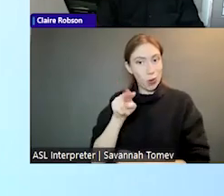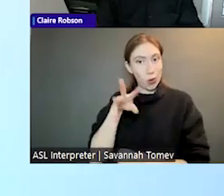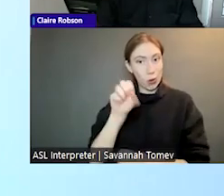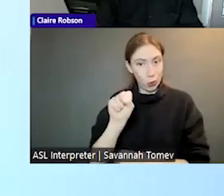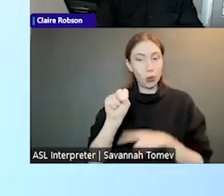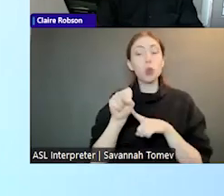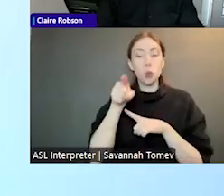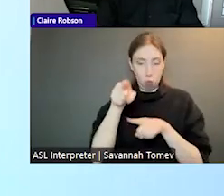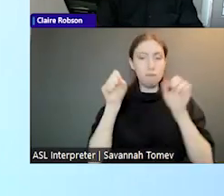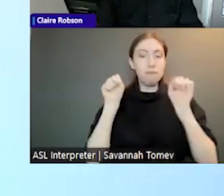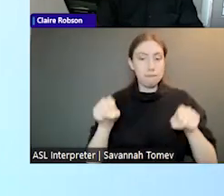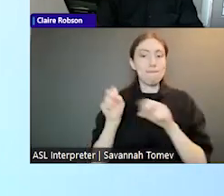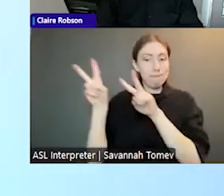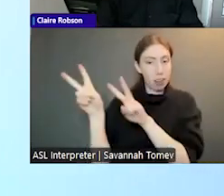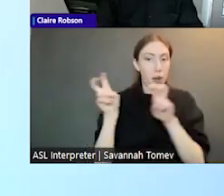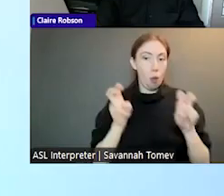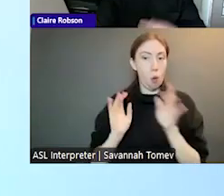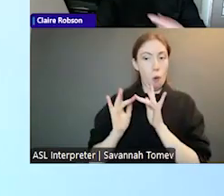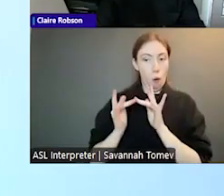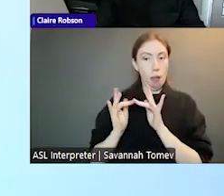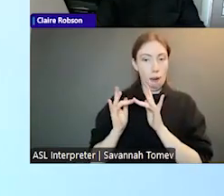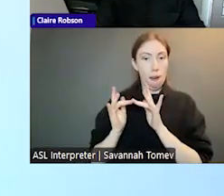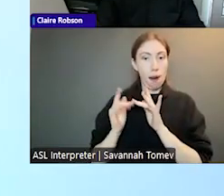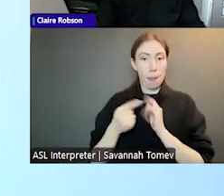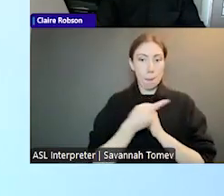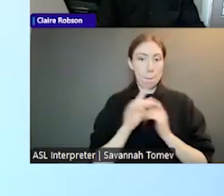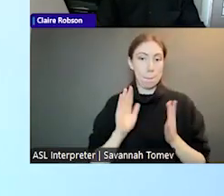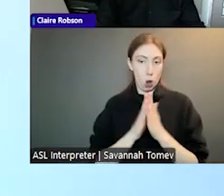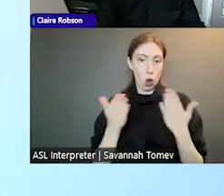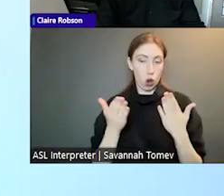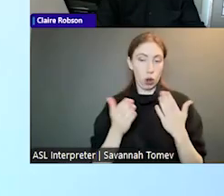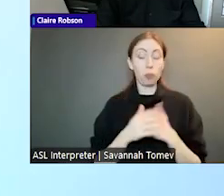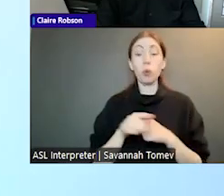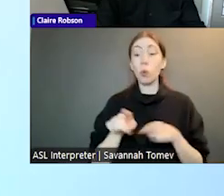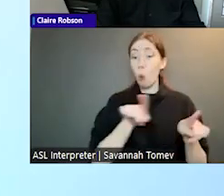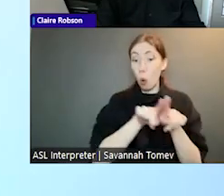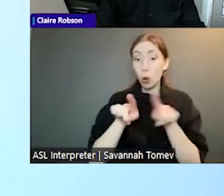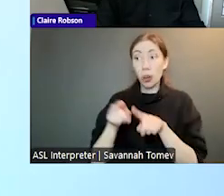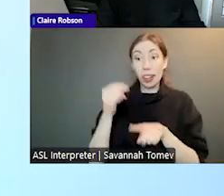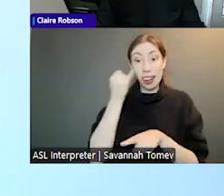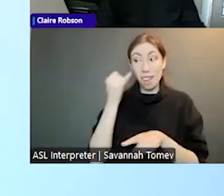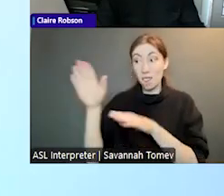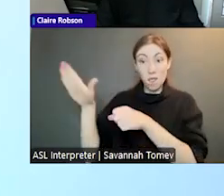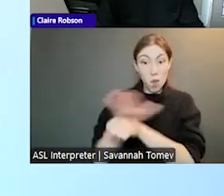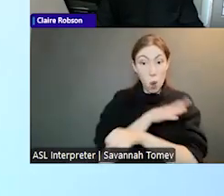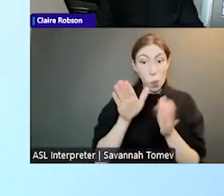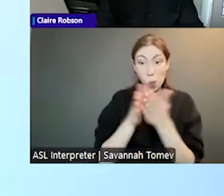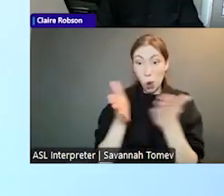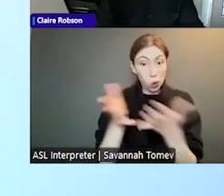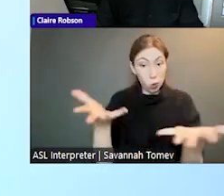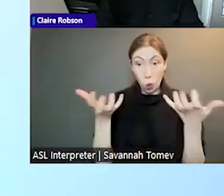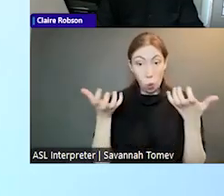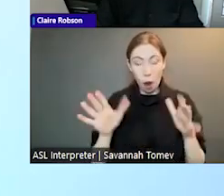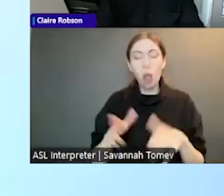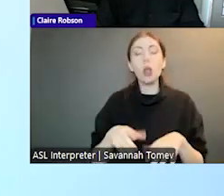online version, and you can also download each chapter on its own. It's a much cheaper way to do